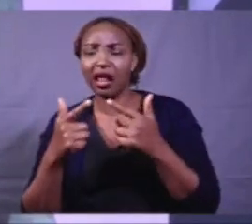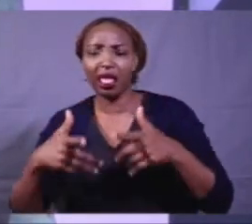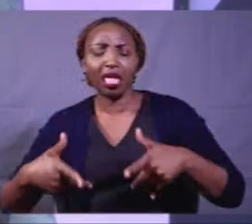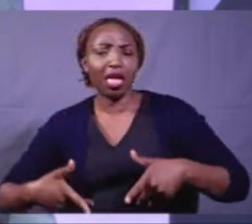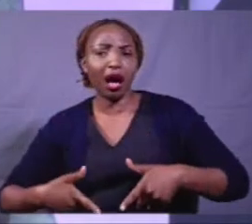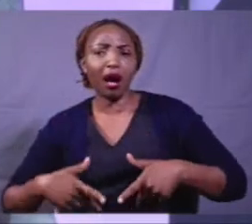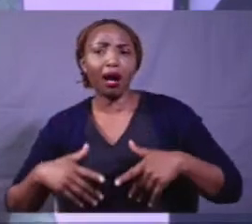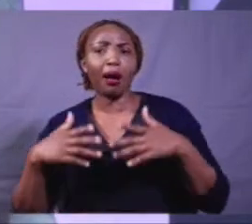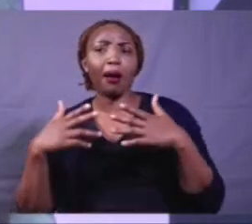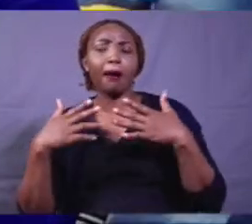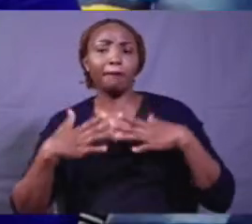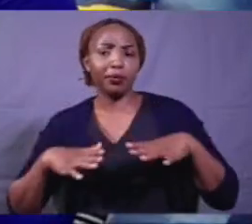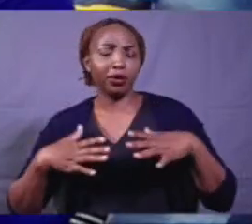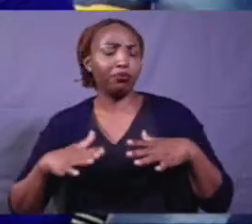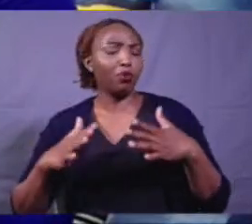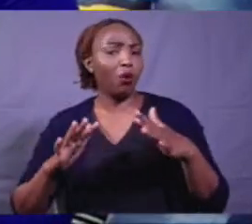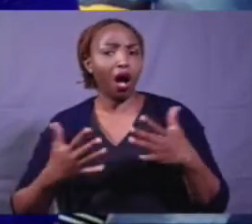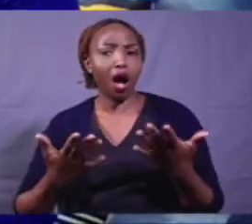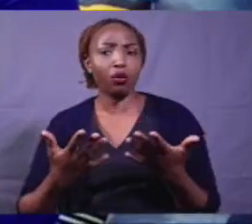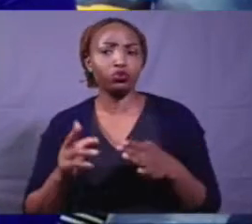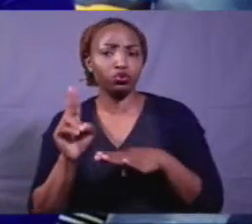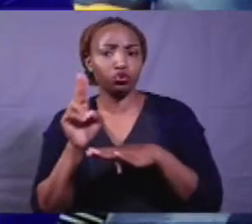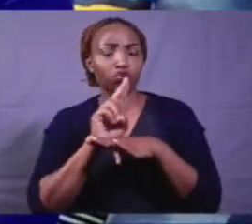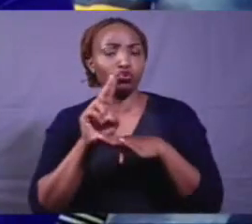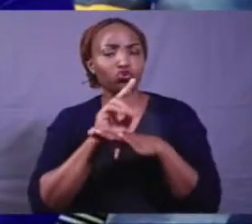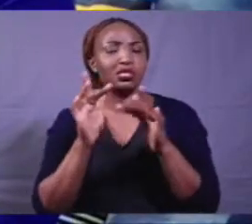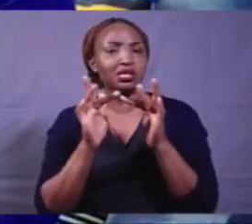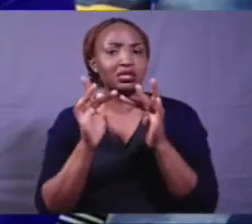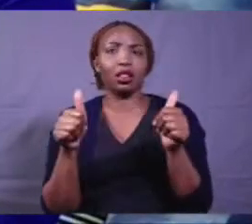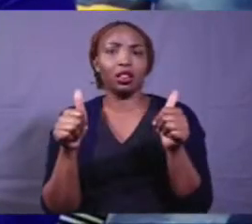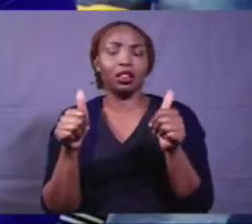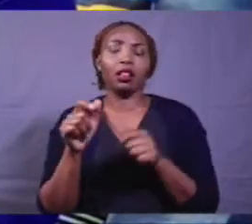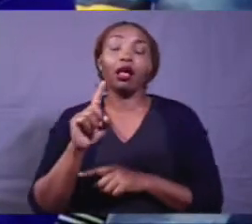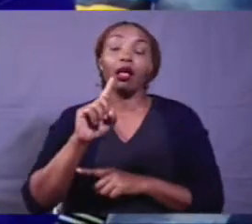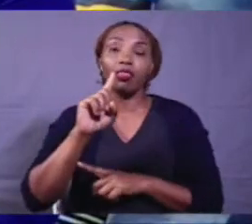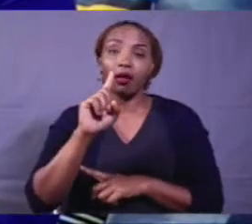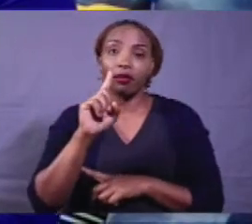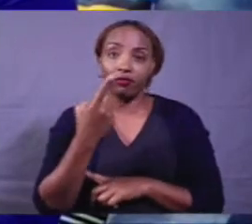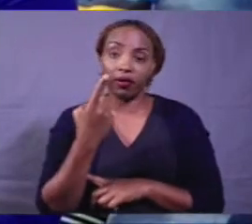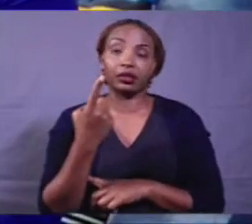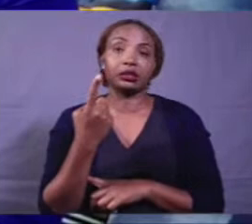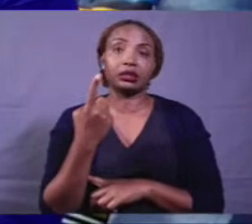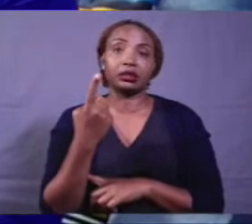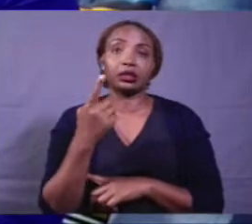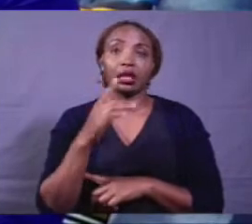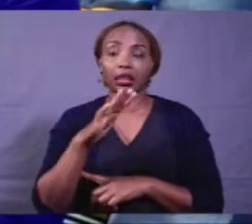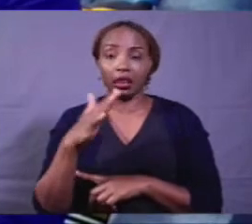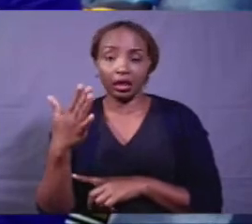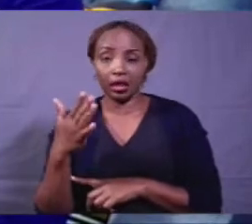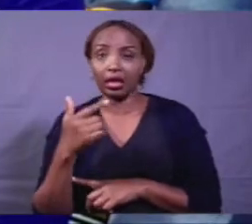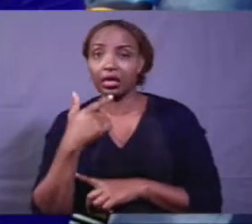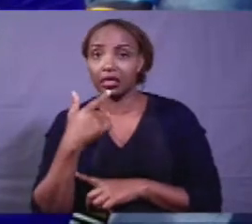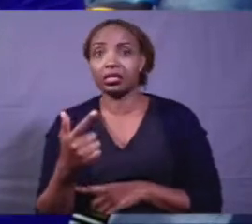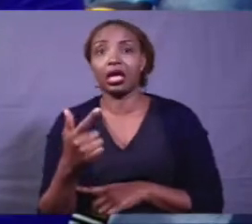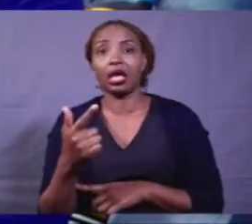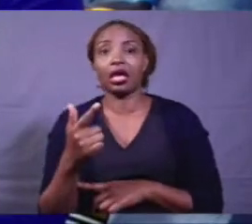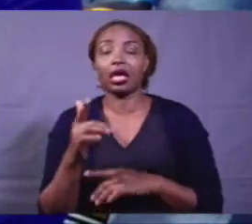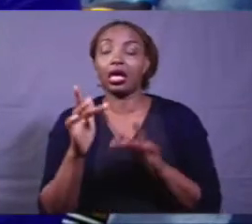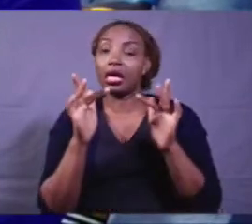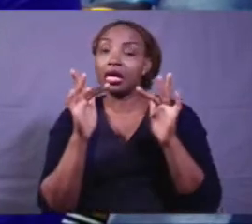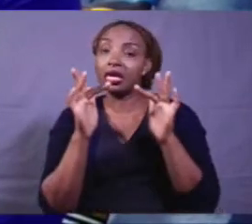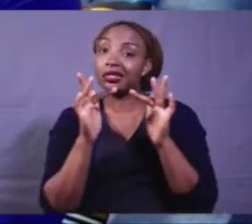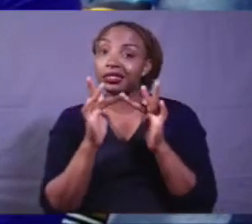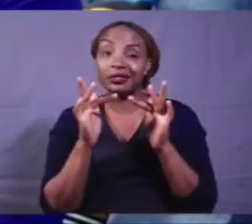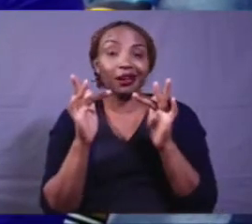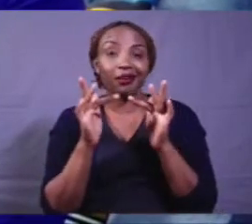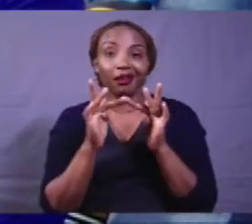being responsible on social media? The first thing I always say when I'm talking to young people is the internet does not forget.